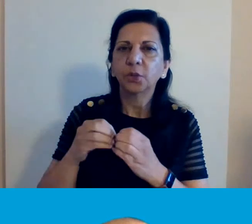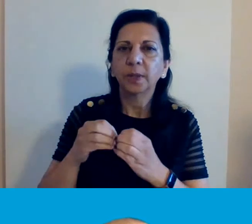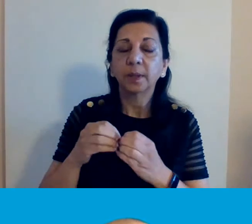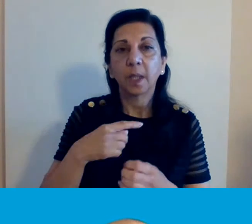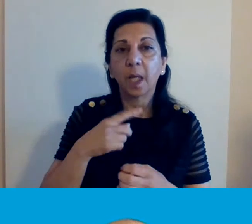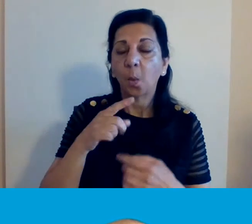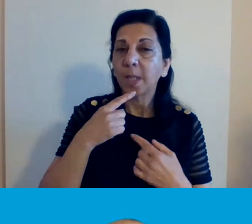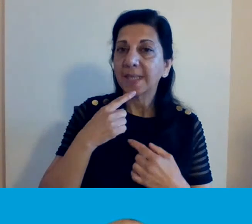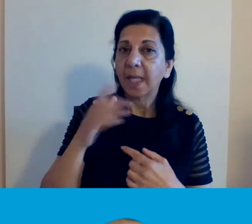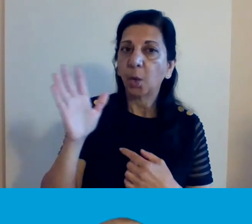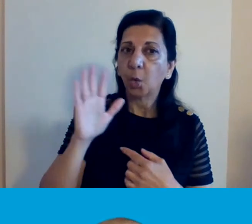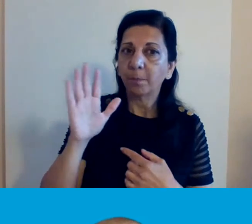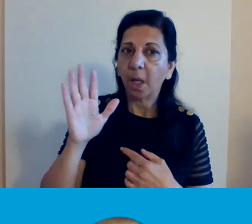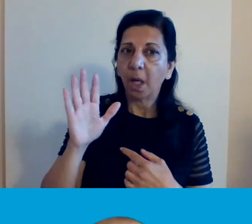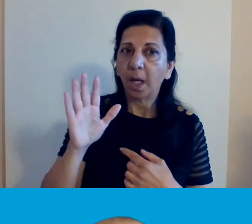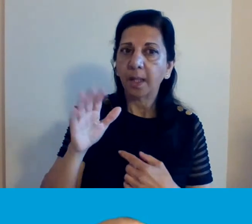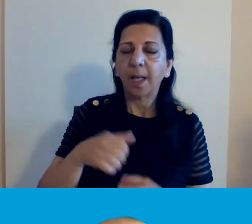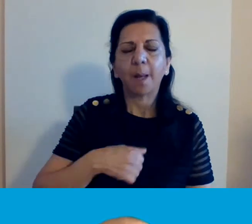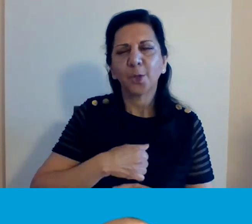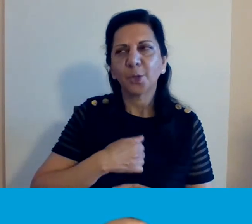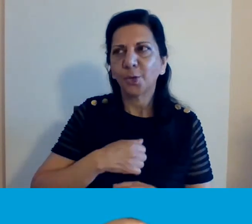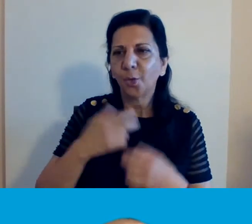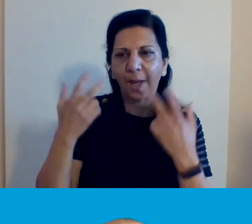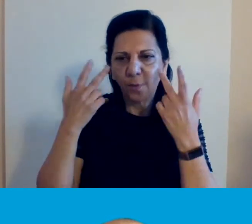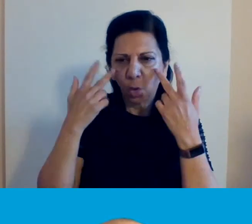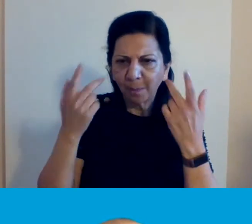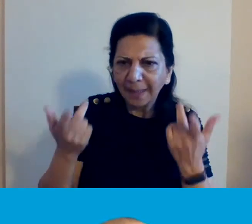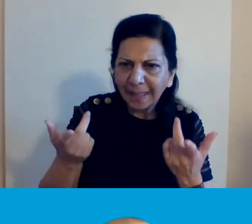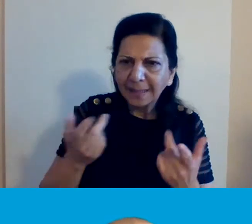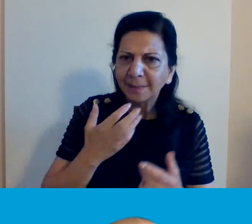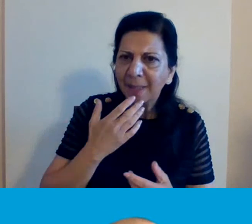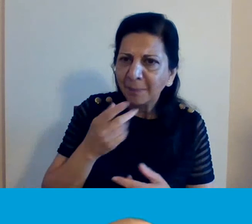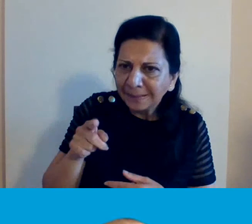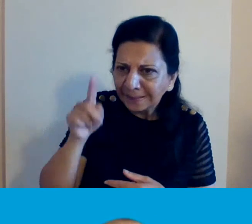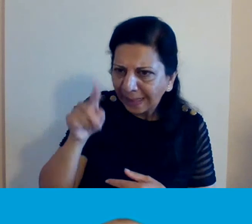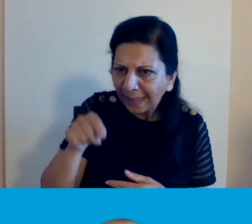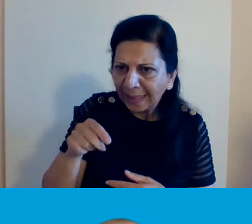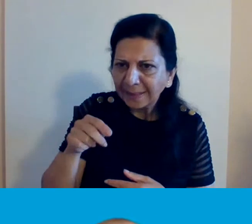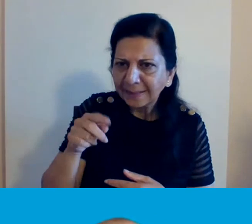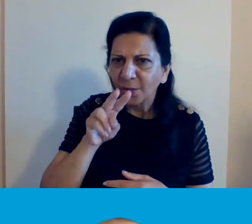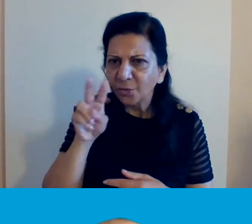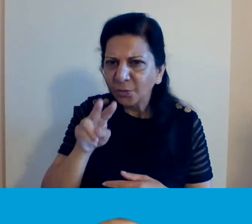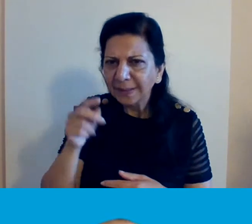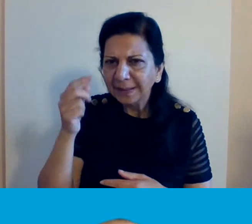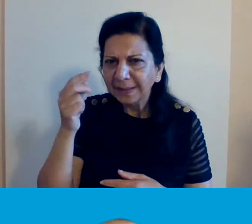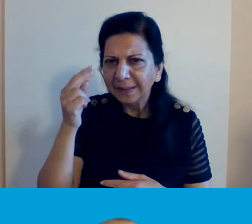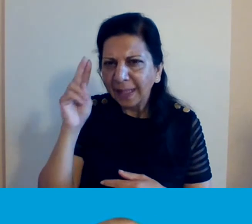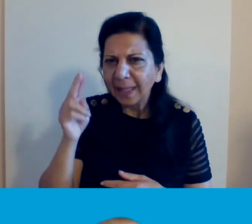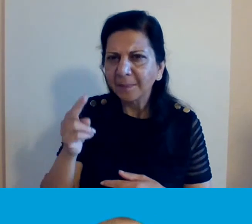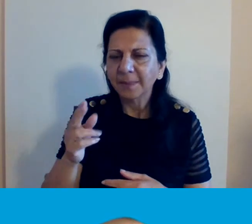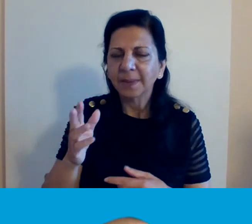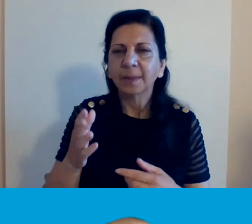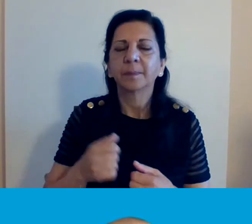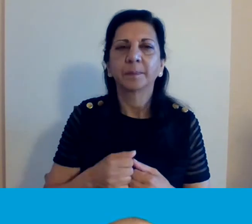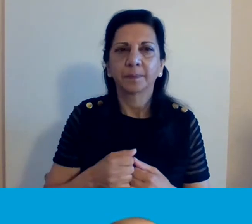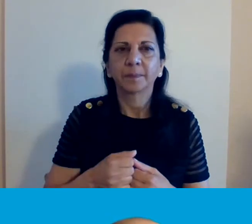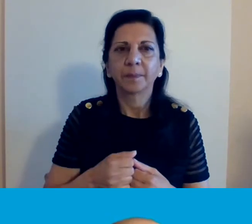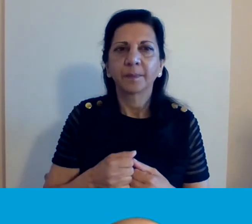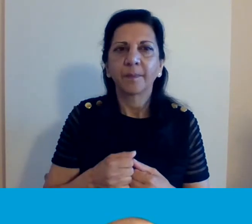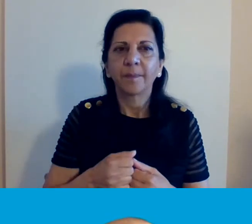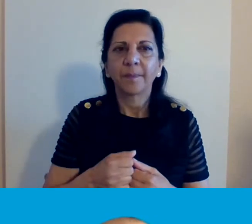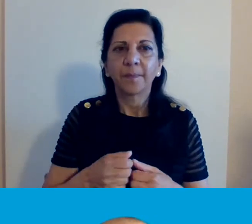goodbye now. I apologise for not wearing my glasses. I really apologise if I have missed a question out. We will get back to you afterwards. And